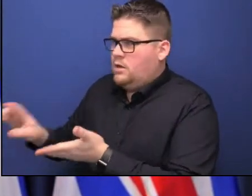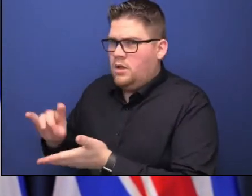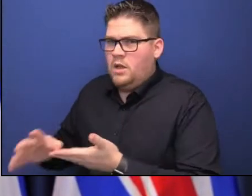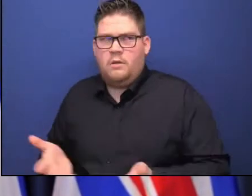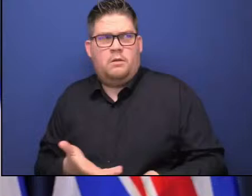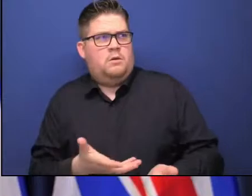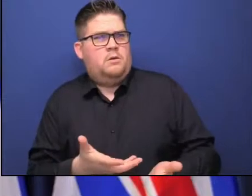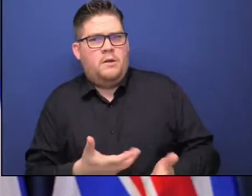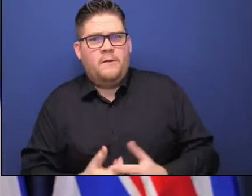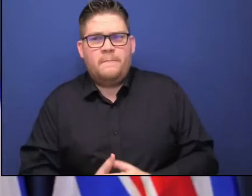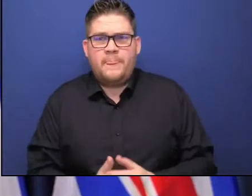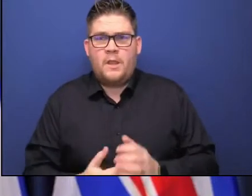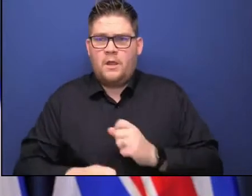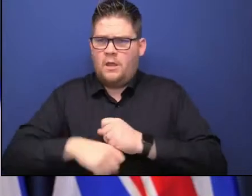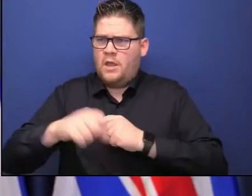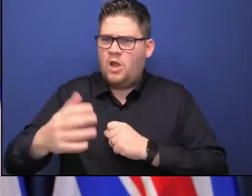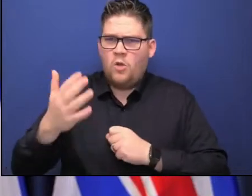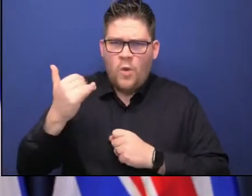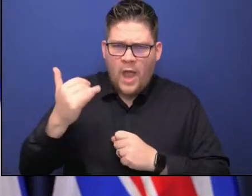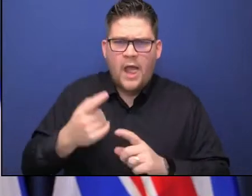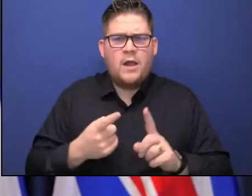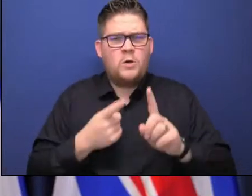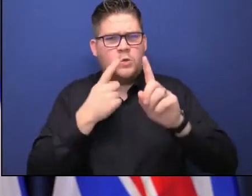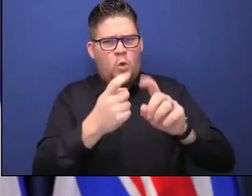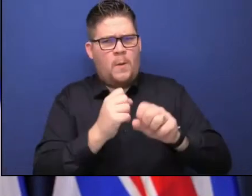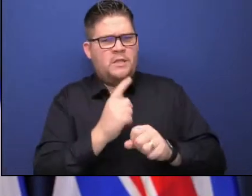here. Follow up, Shannon?